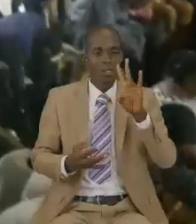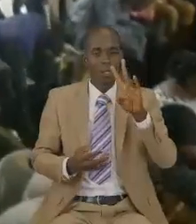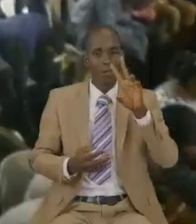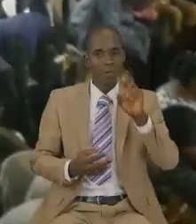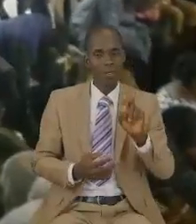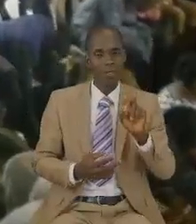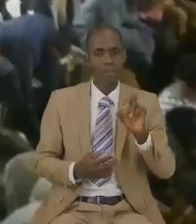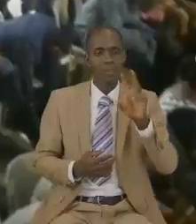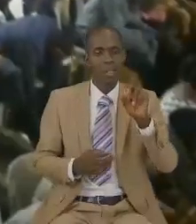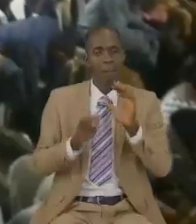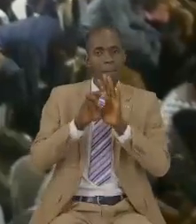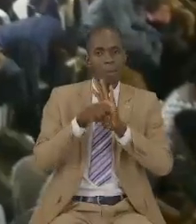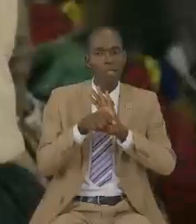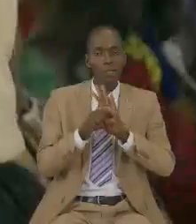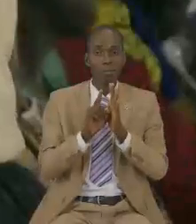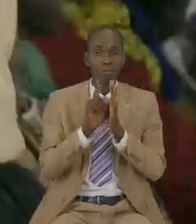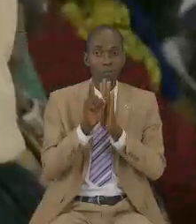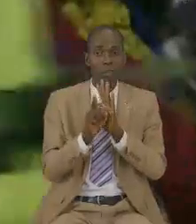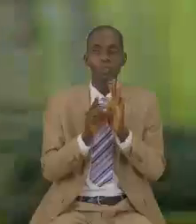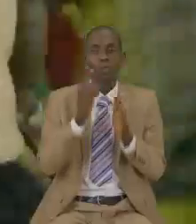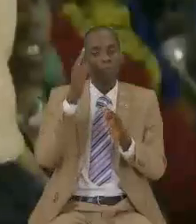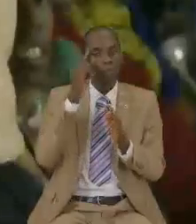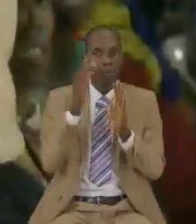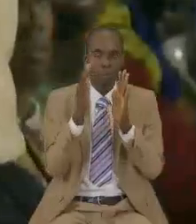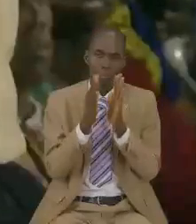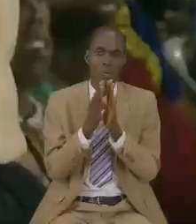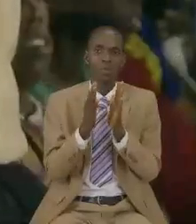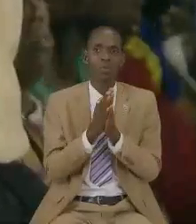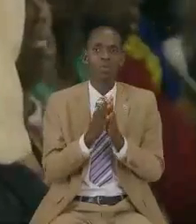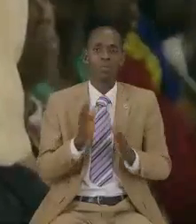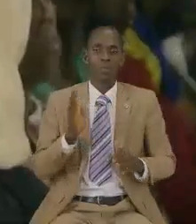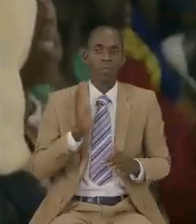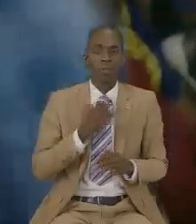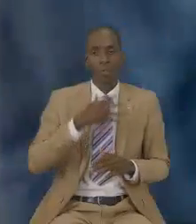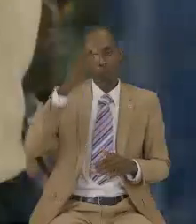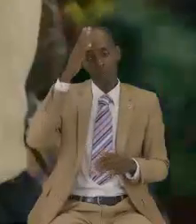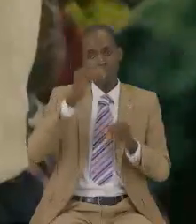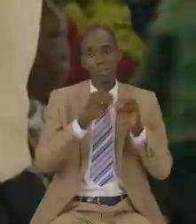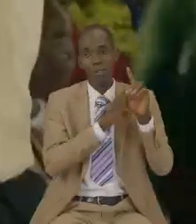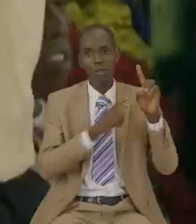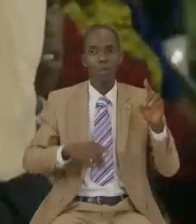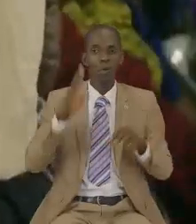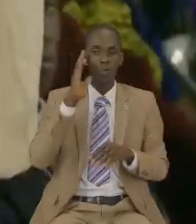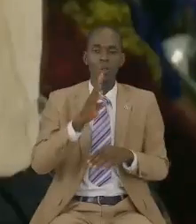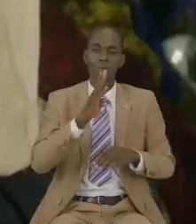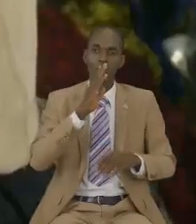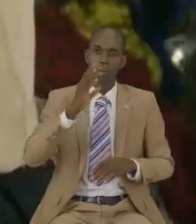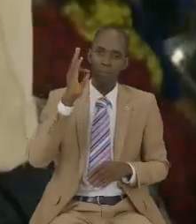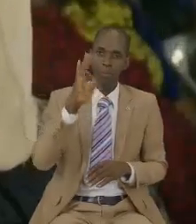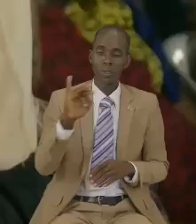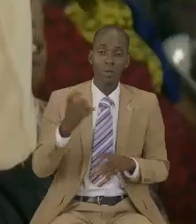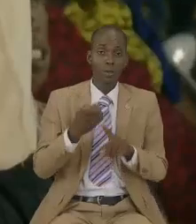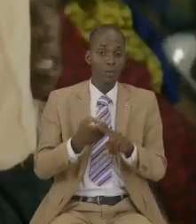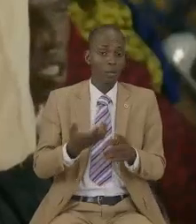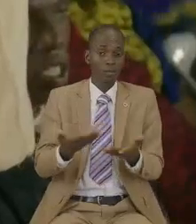praying. Pastor Dr. W.F. Kumuyi will be ministering from this Alpha